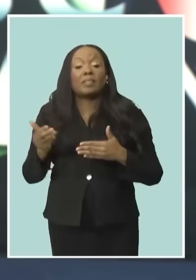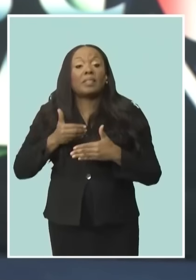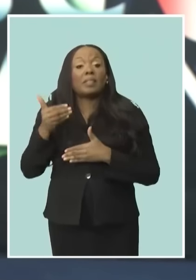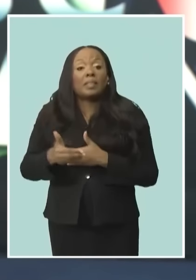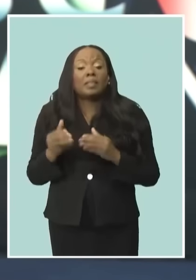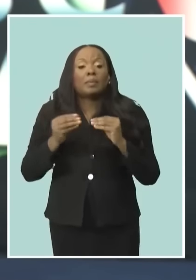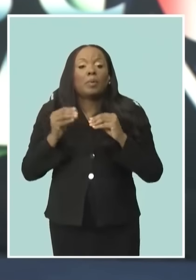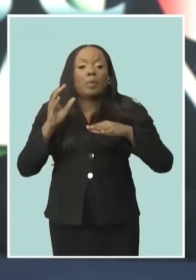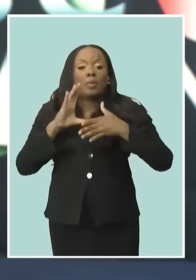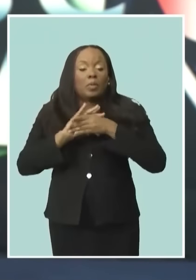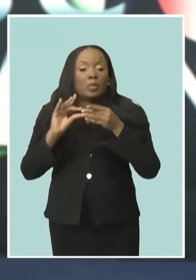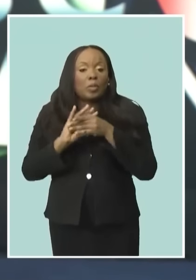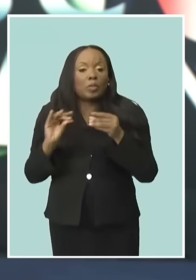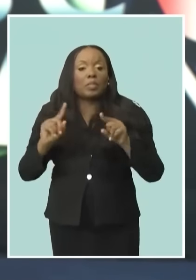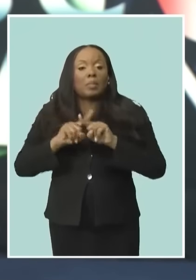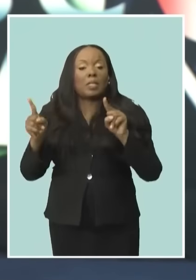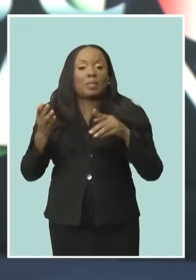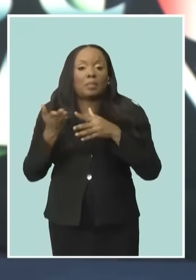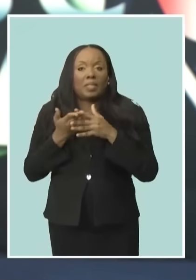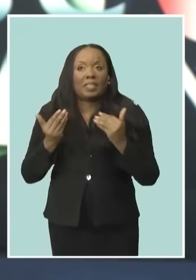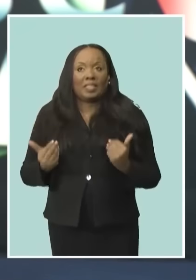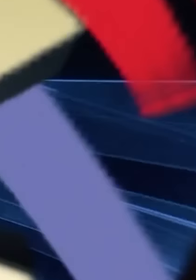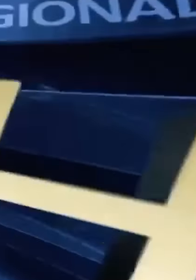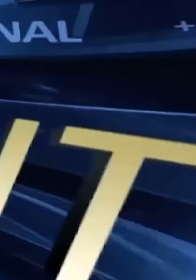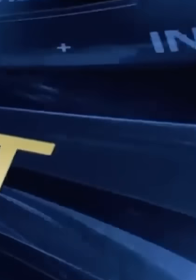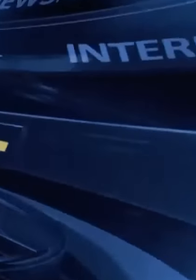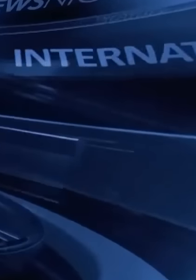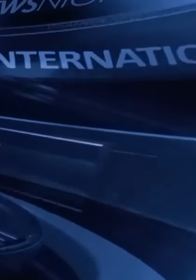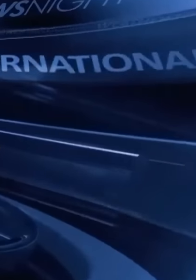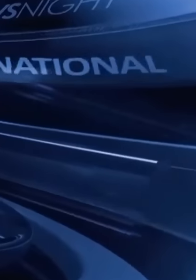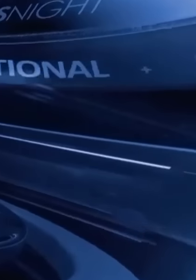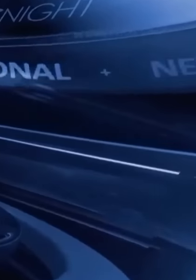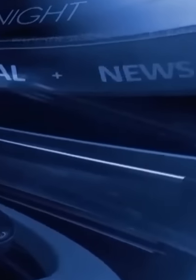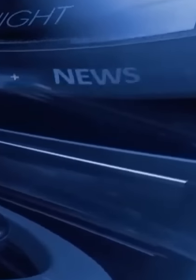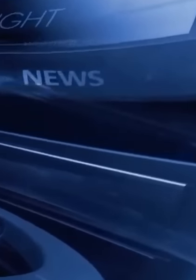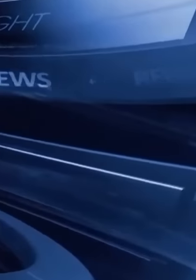up, the Met Office has a message for all Barbadians.